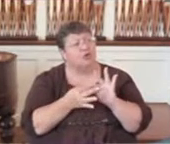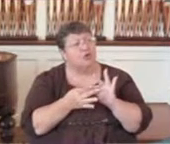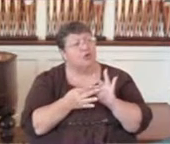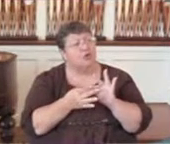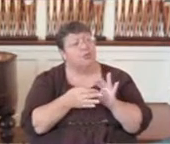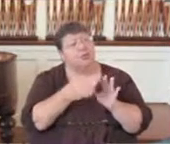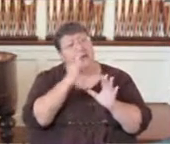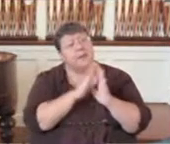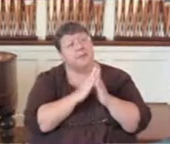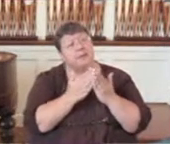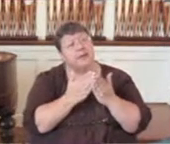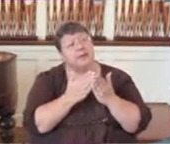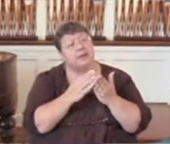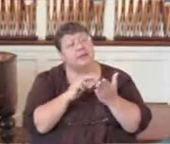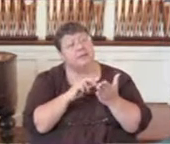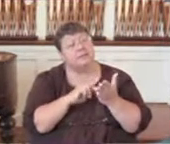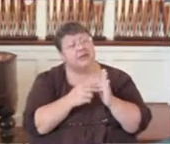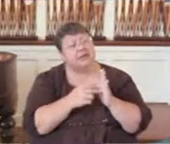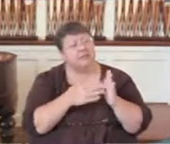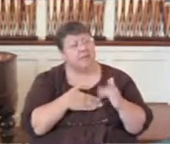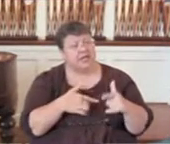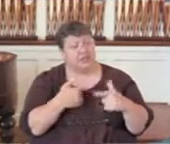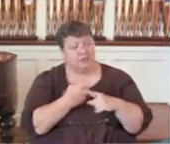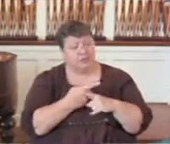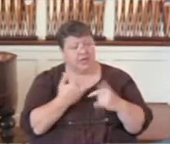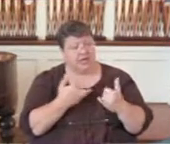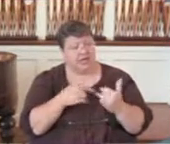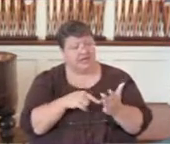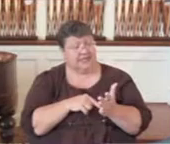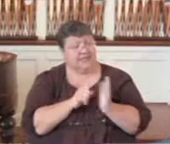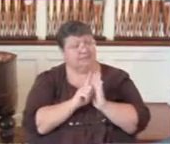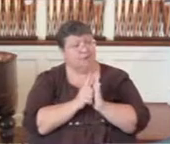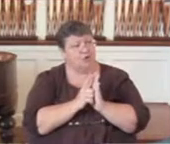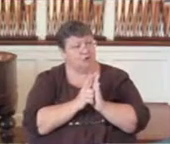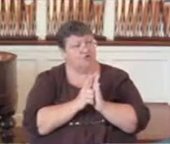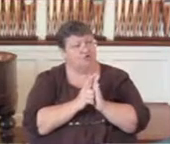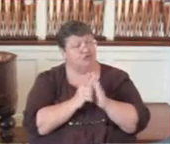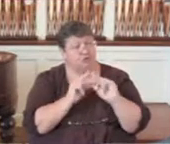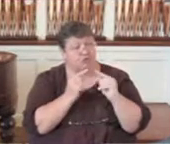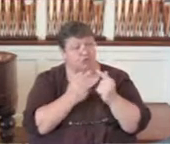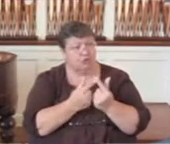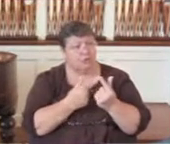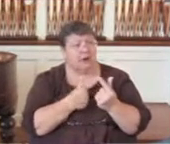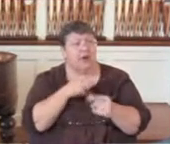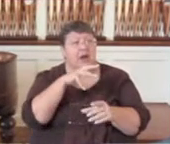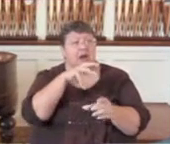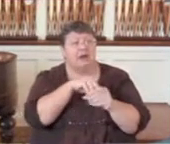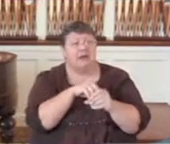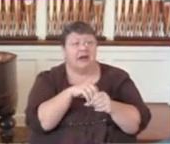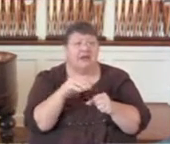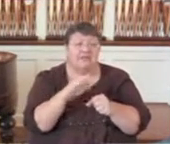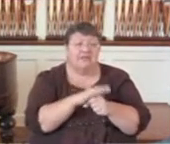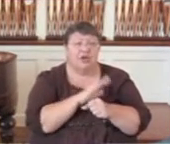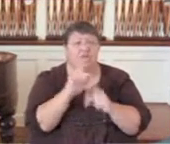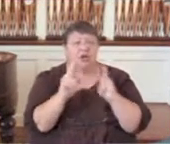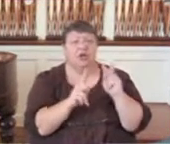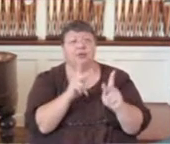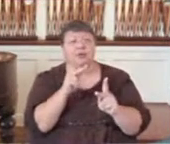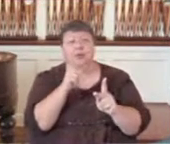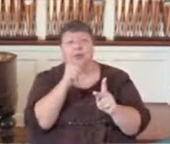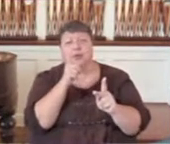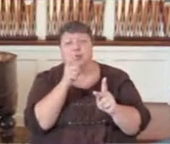was meaningful in my life right now in this moment. And the group that I was in was full of people that